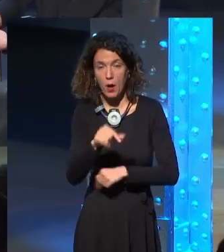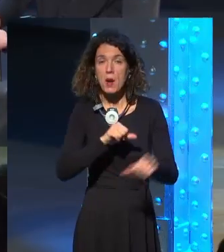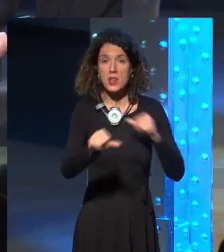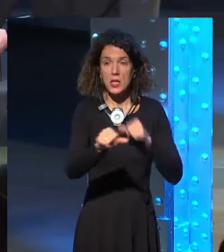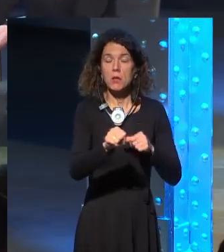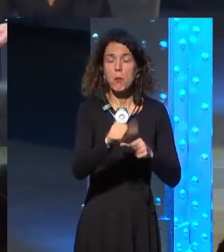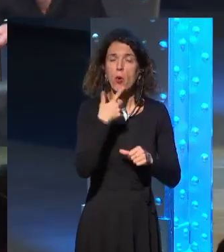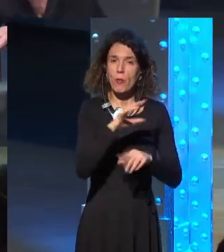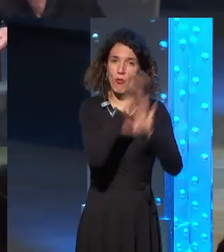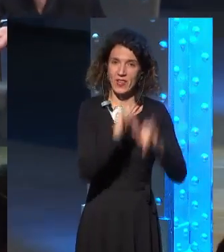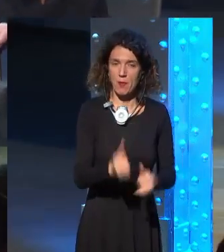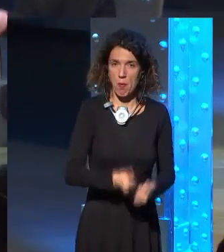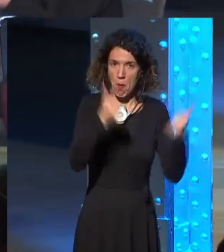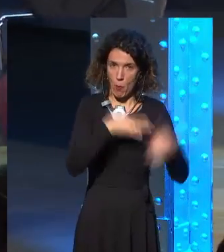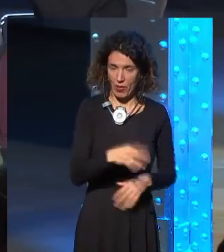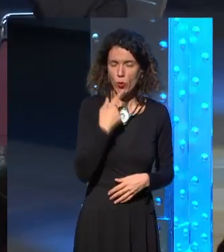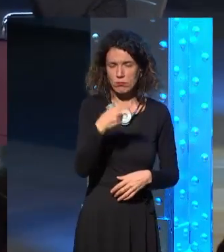interesting.